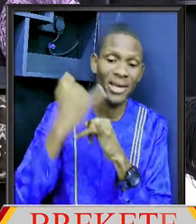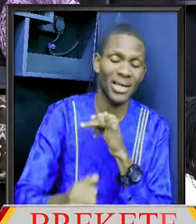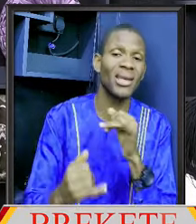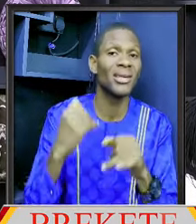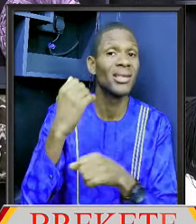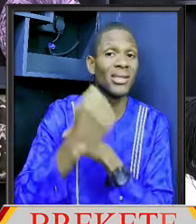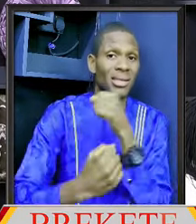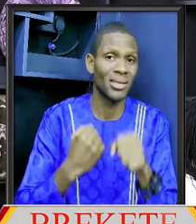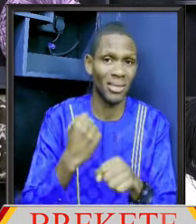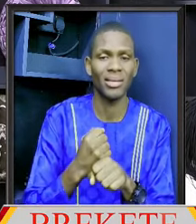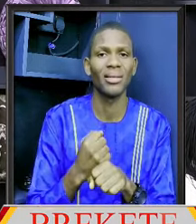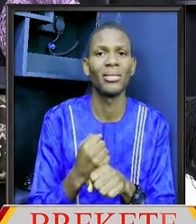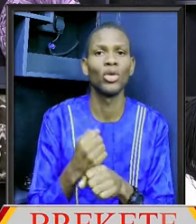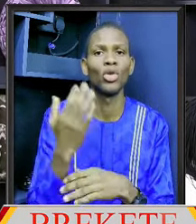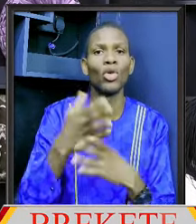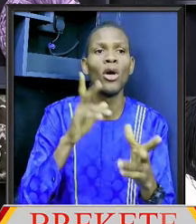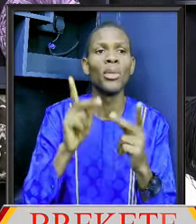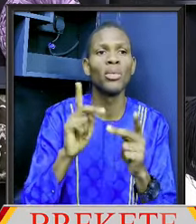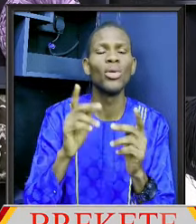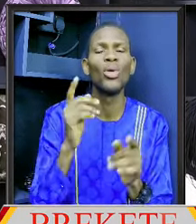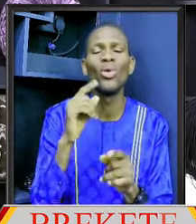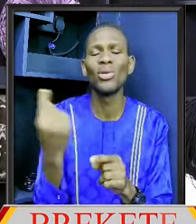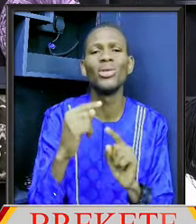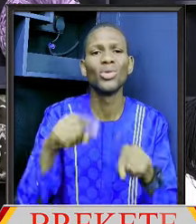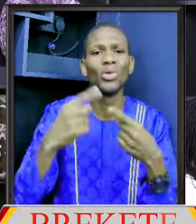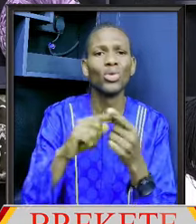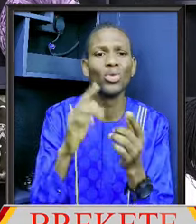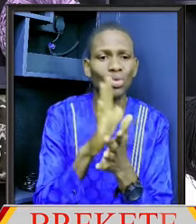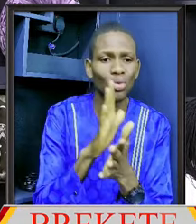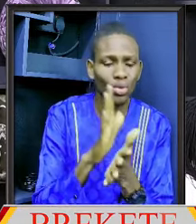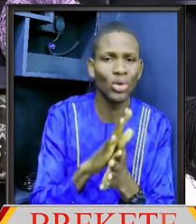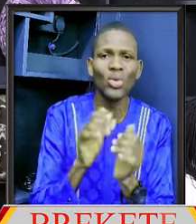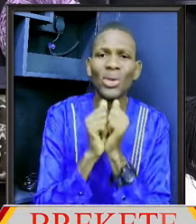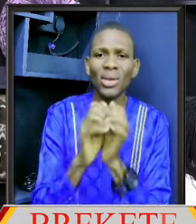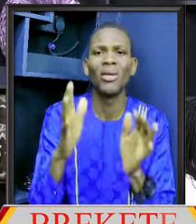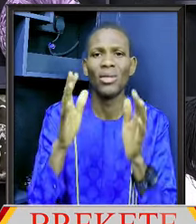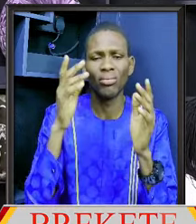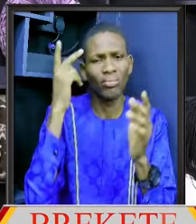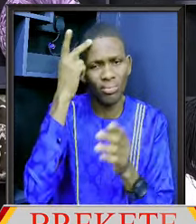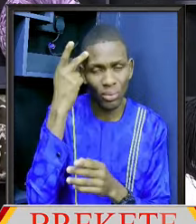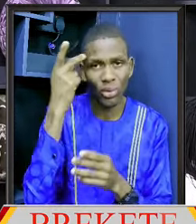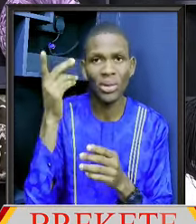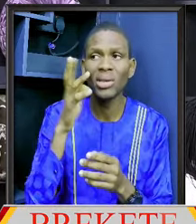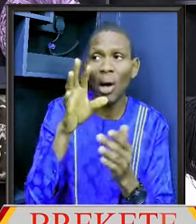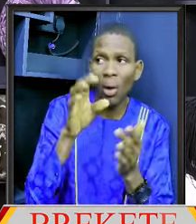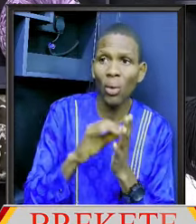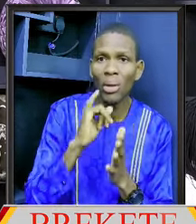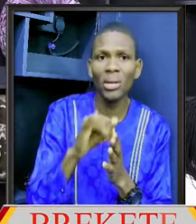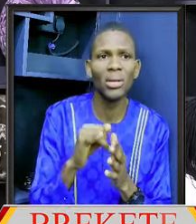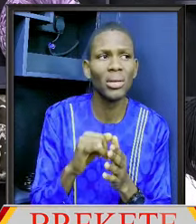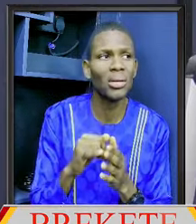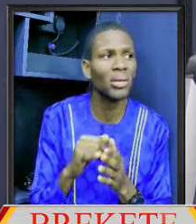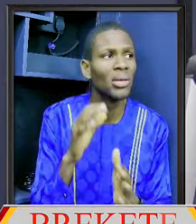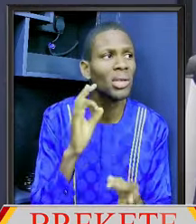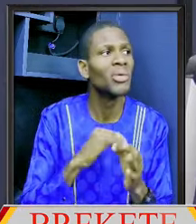year. Some people just they go school without purpose. Okay. They won't be saying, okay, fine, man, if I finish, I go